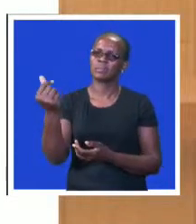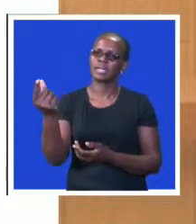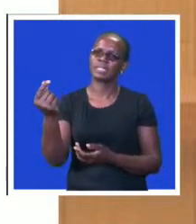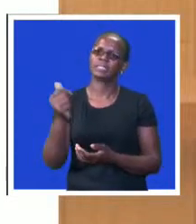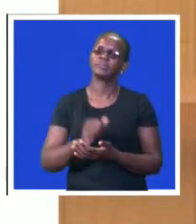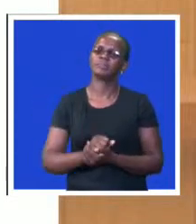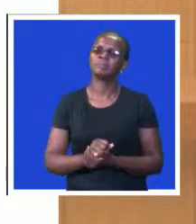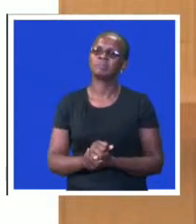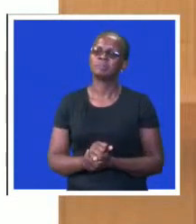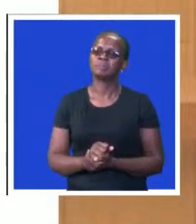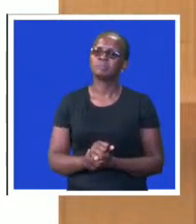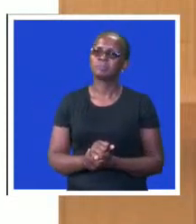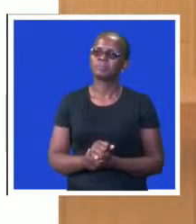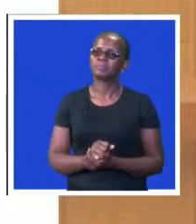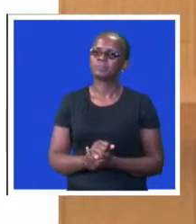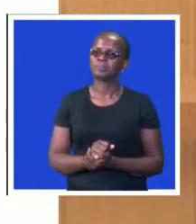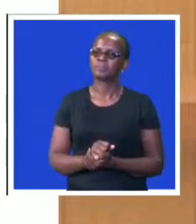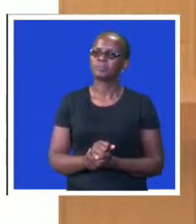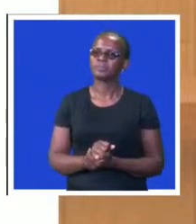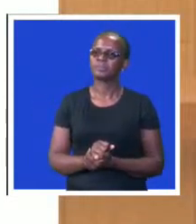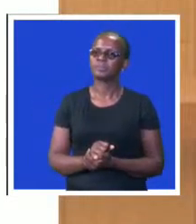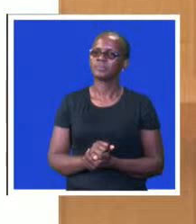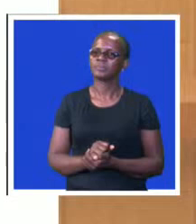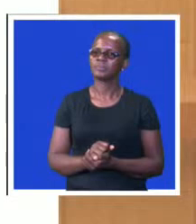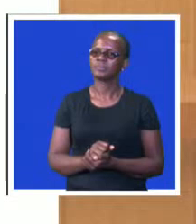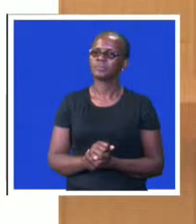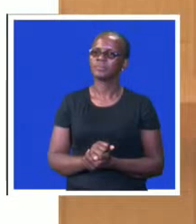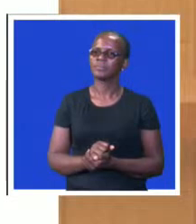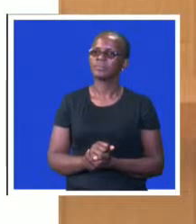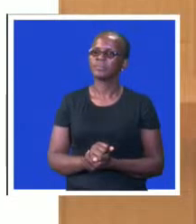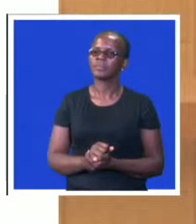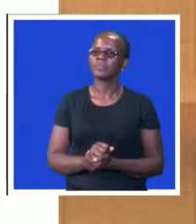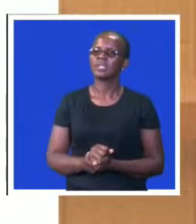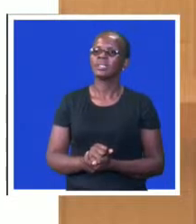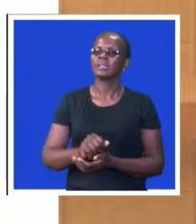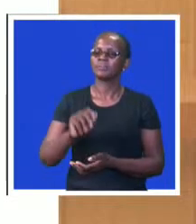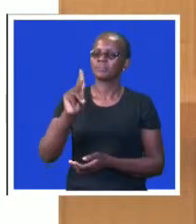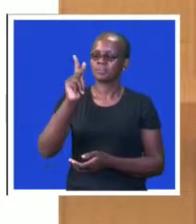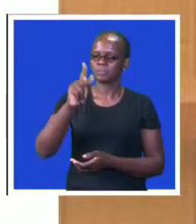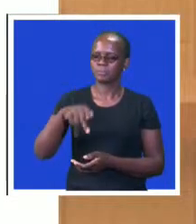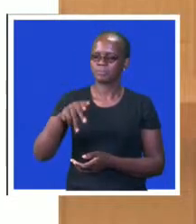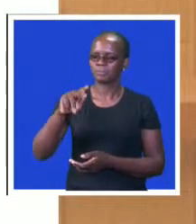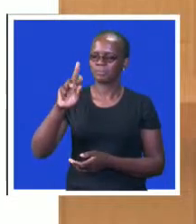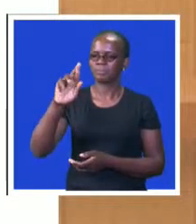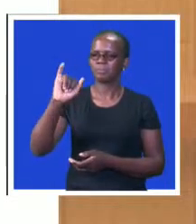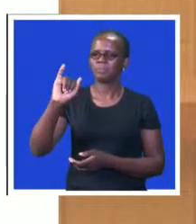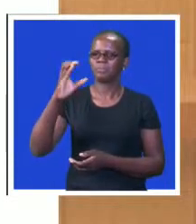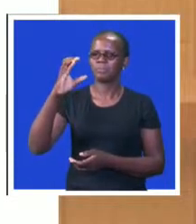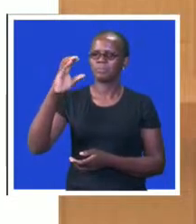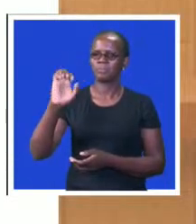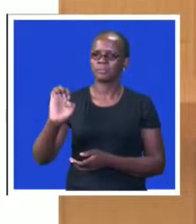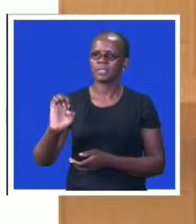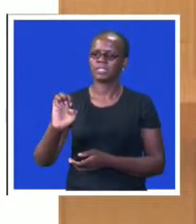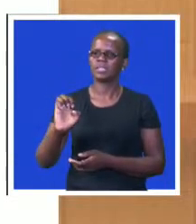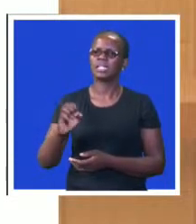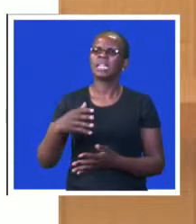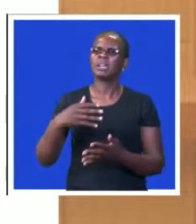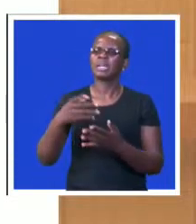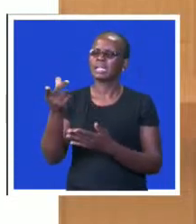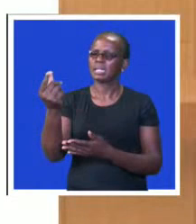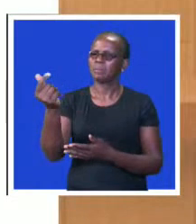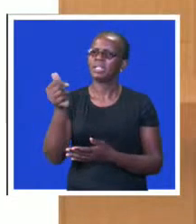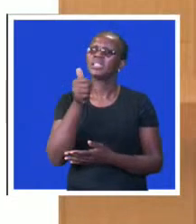an item in price. We have price. A price is a cost of an